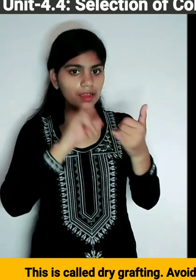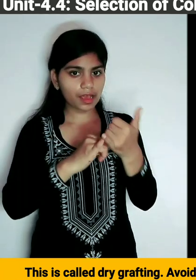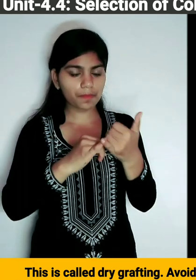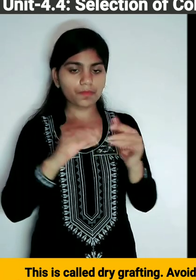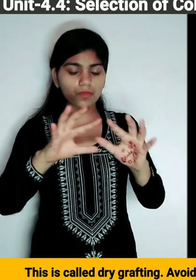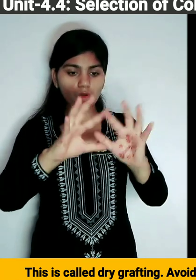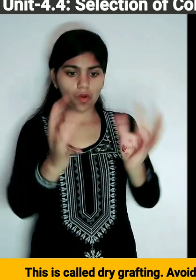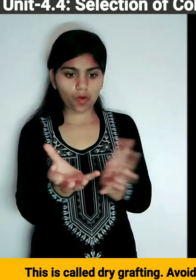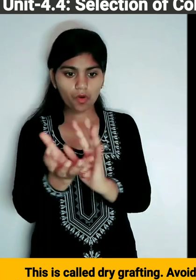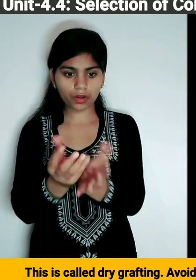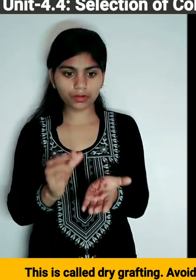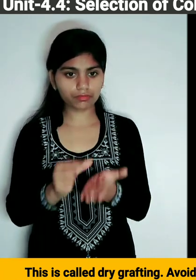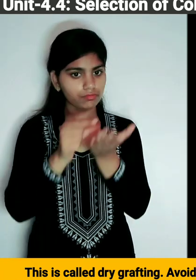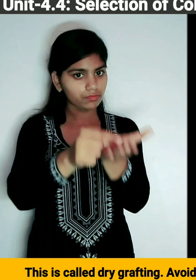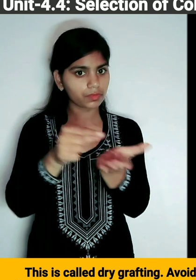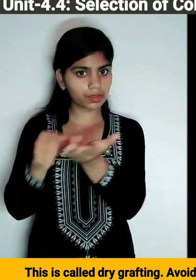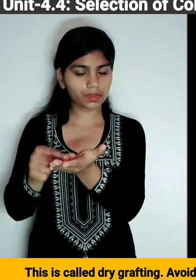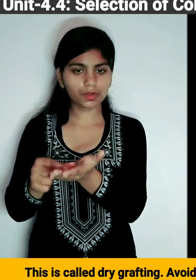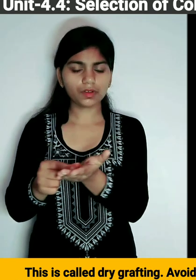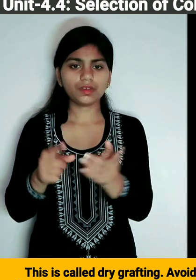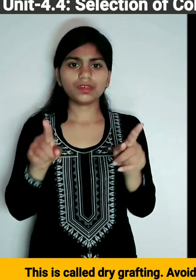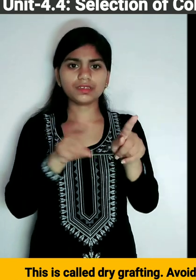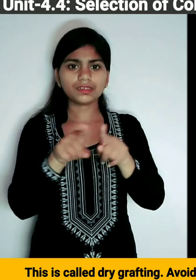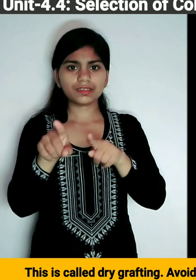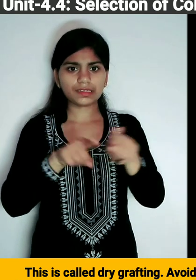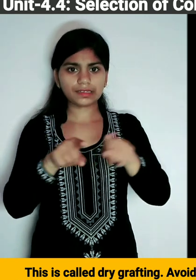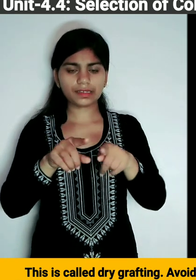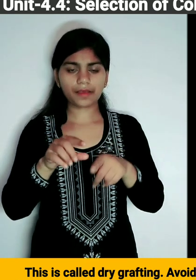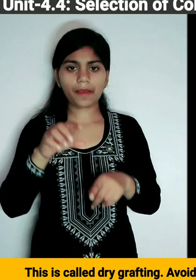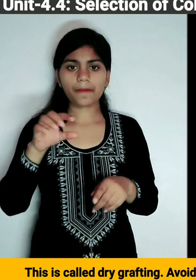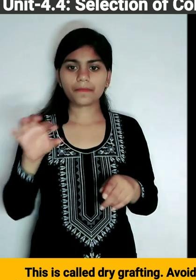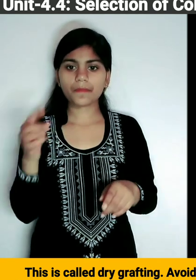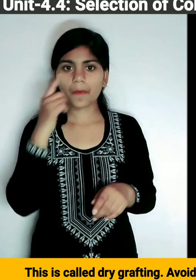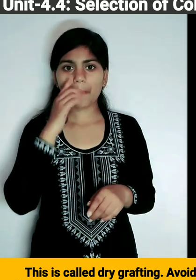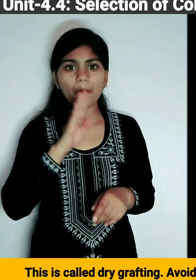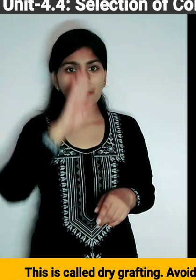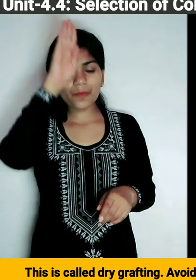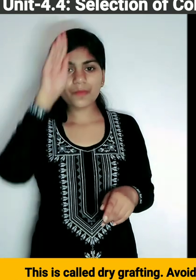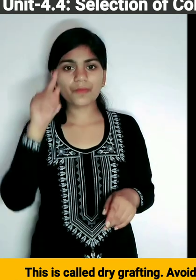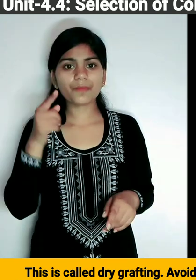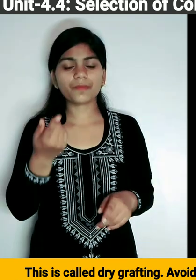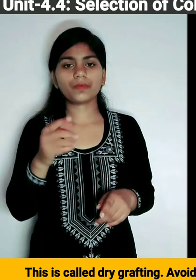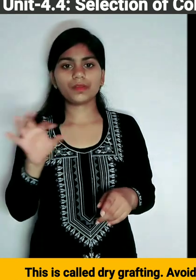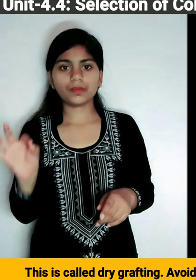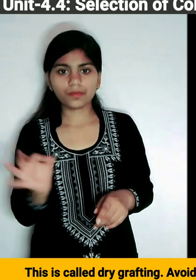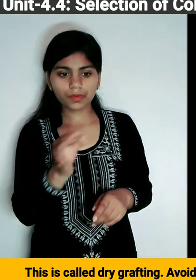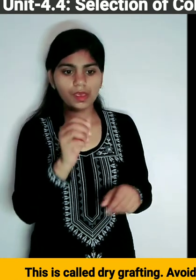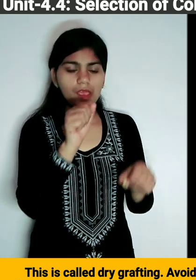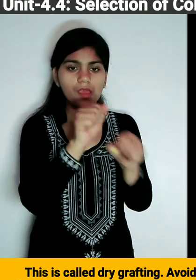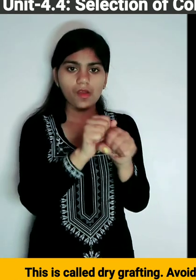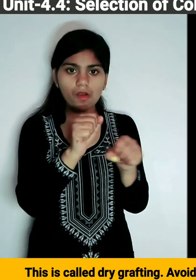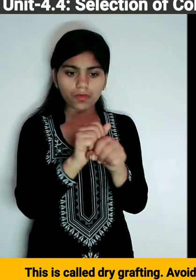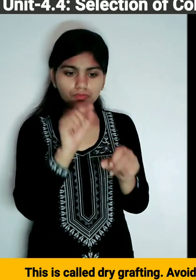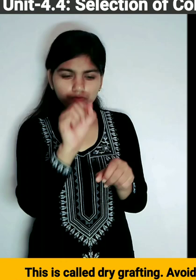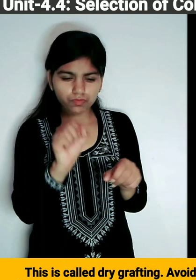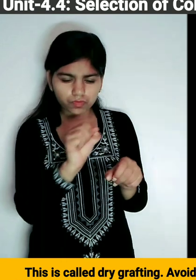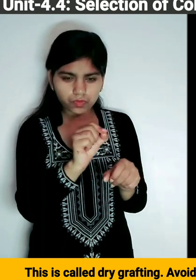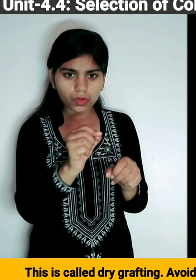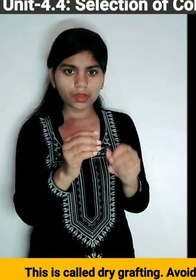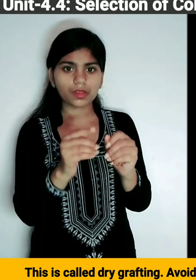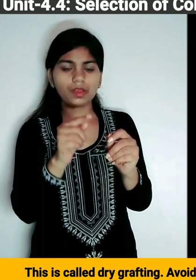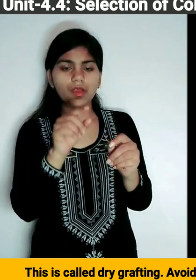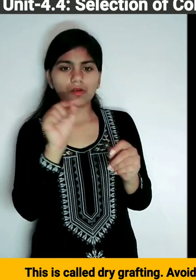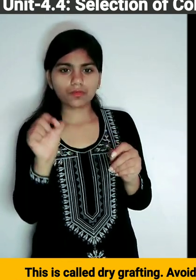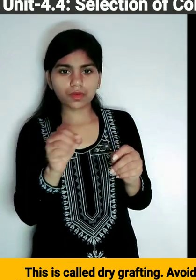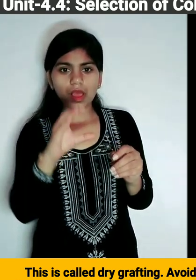overnight for the bees to work on the cells and polishing in order to make them